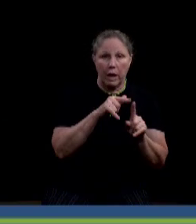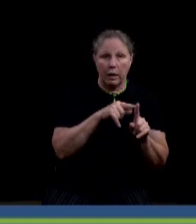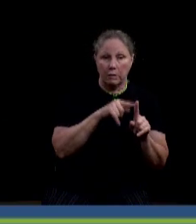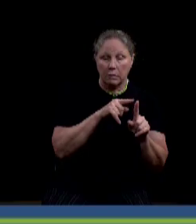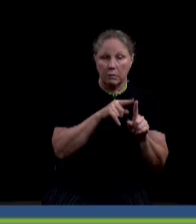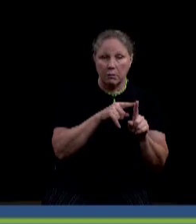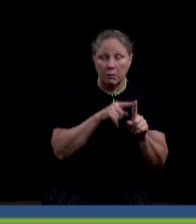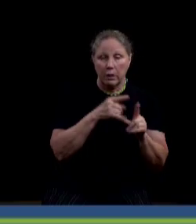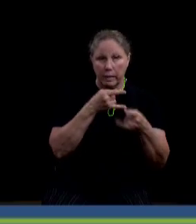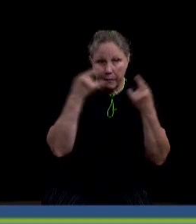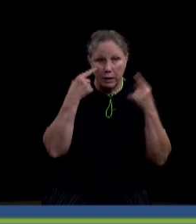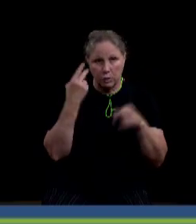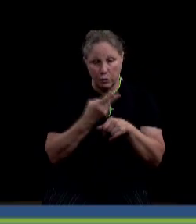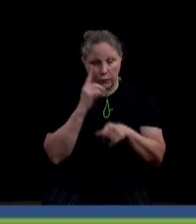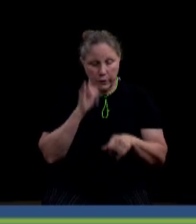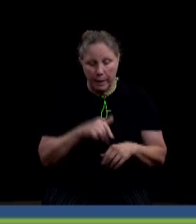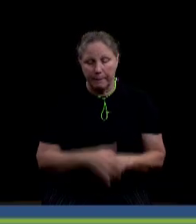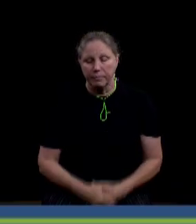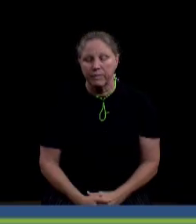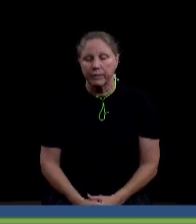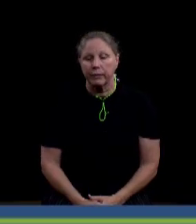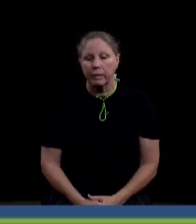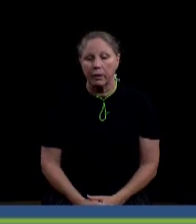The person with COVID-19